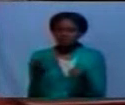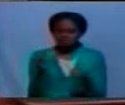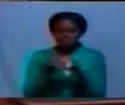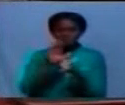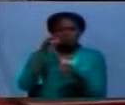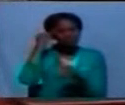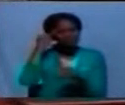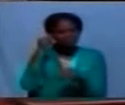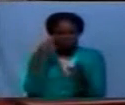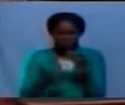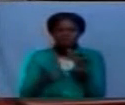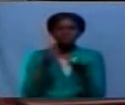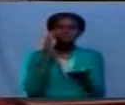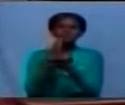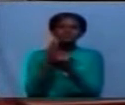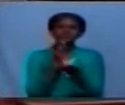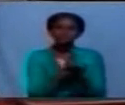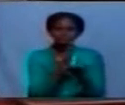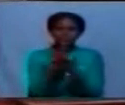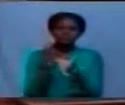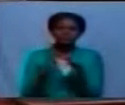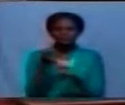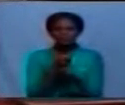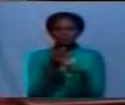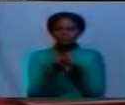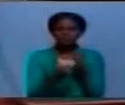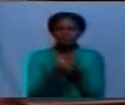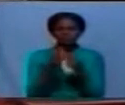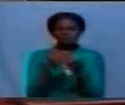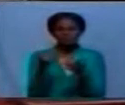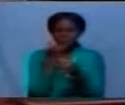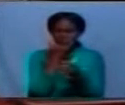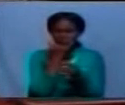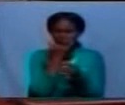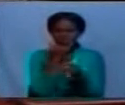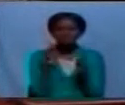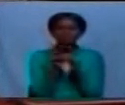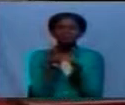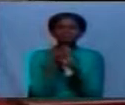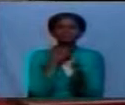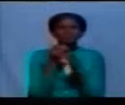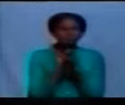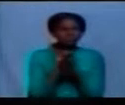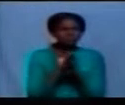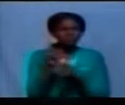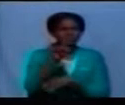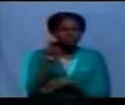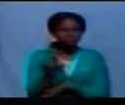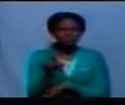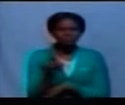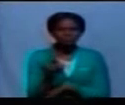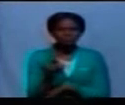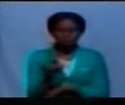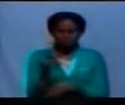view, what is inhibiting people from saving? There must be something. It's a very interesting question, because an industry that has